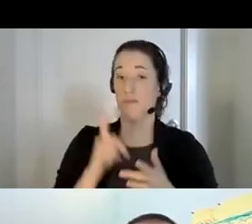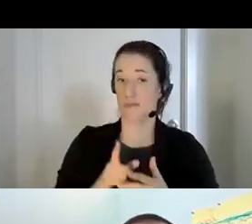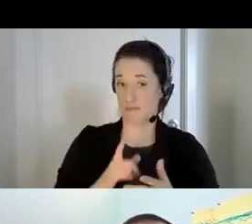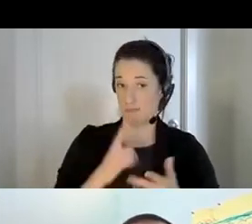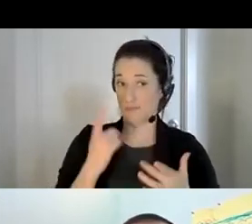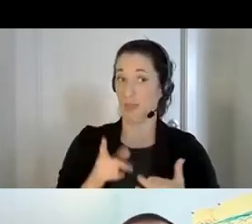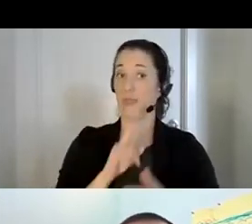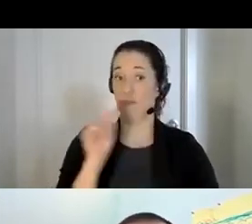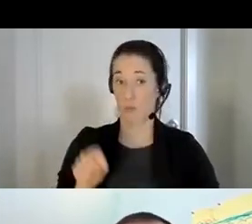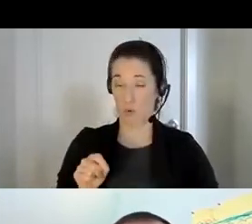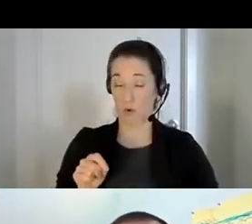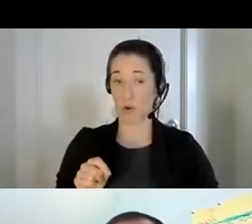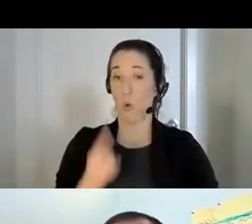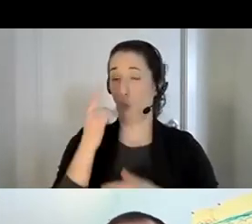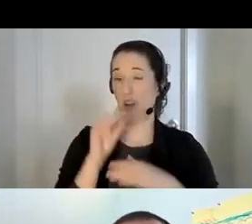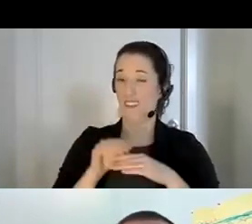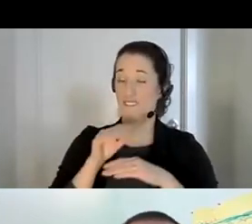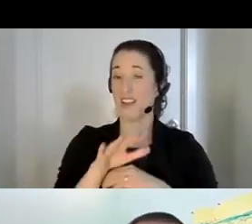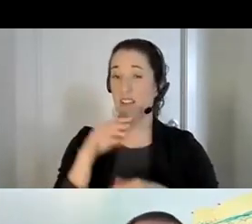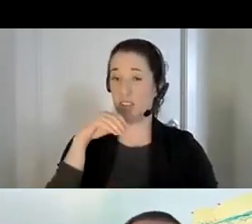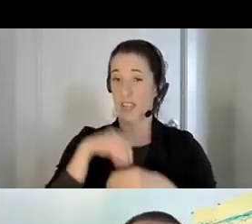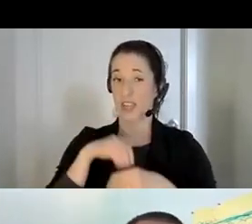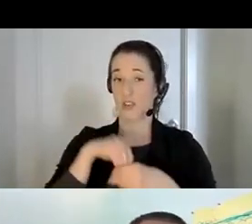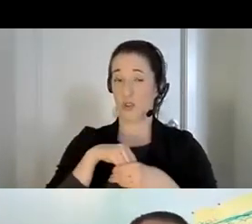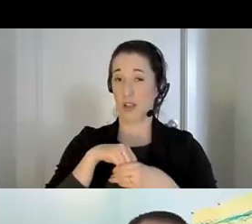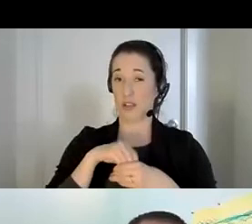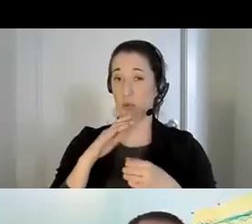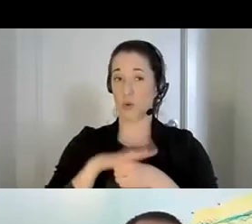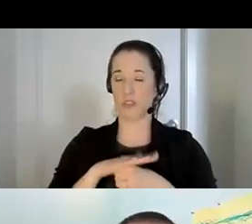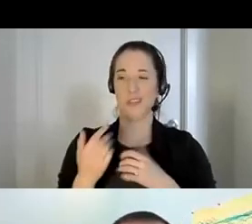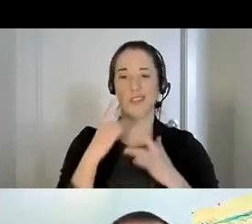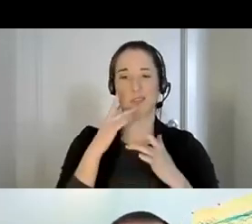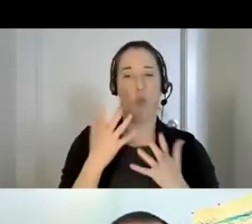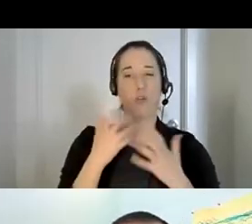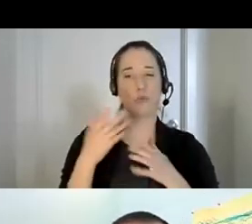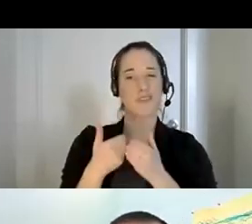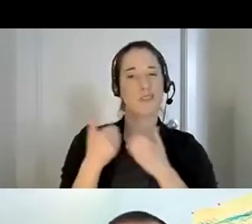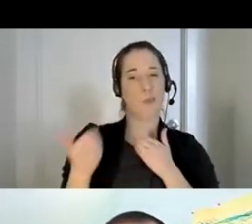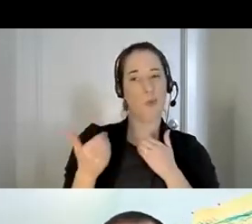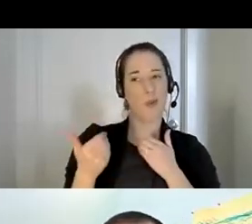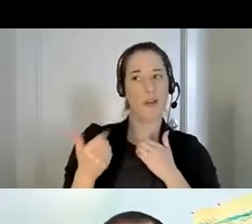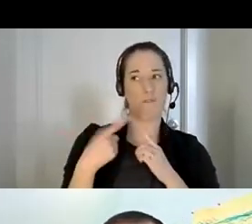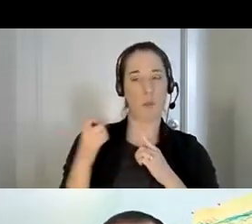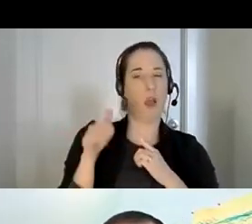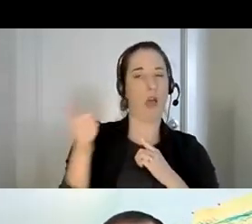one effect of internalized oppression is the desire to separate oneself from others who are perceived as inferior or